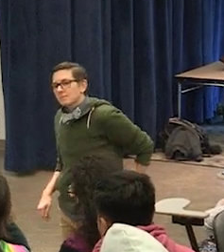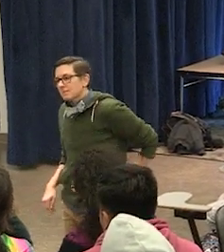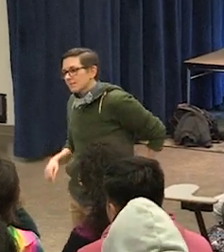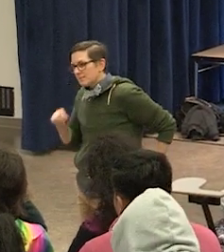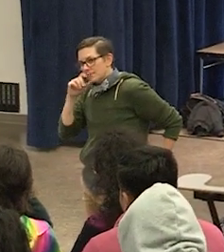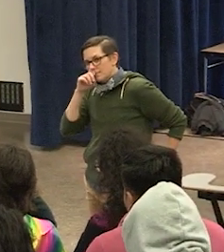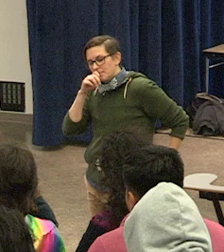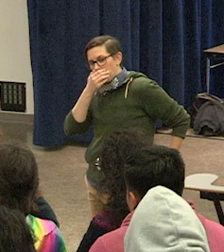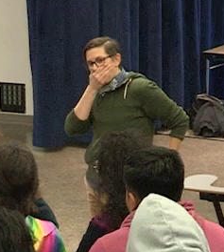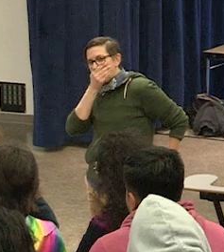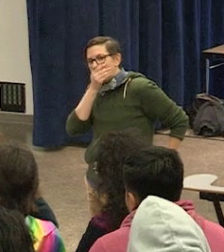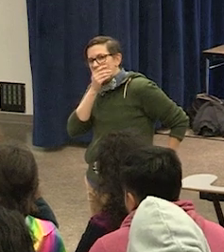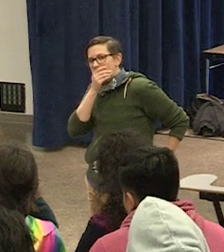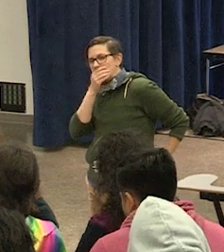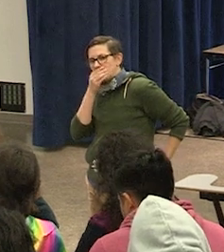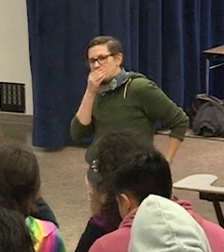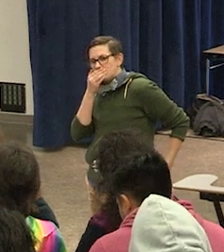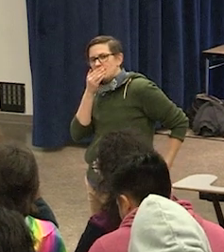Between this group,